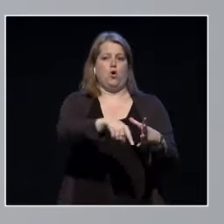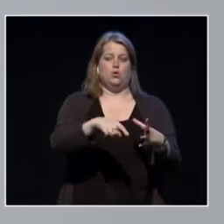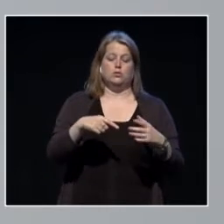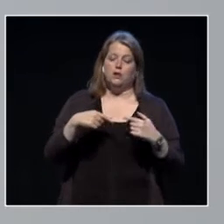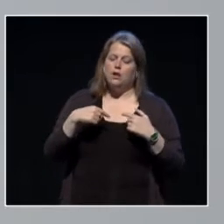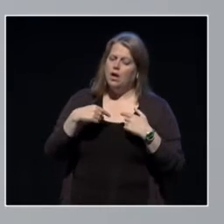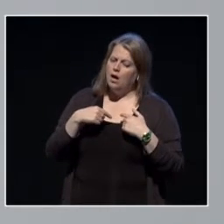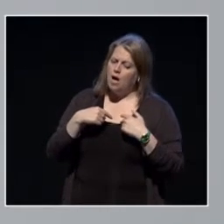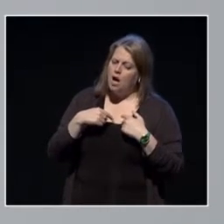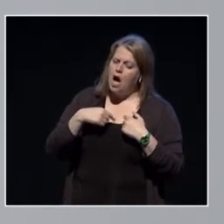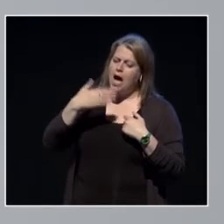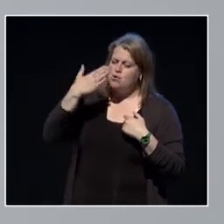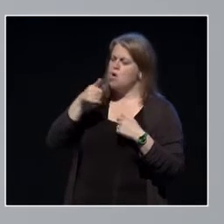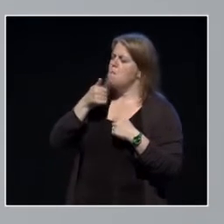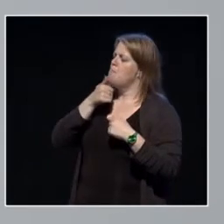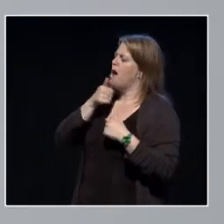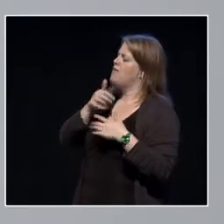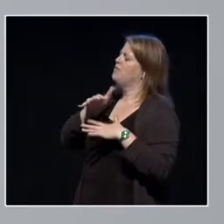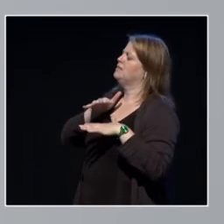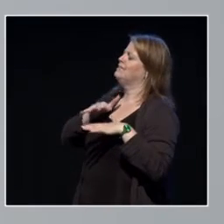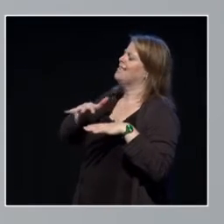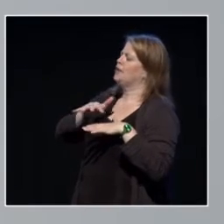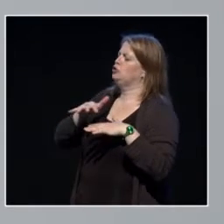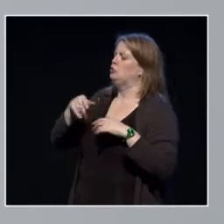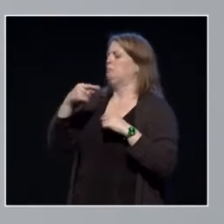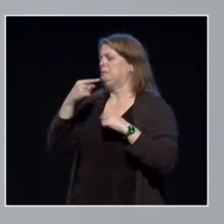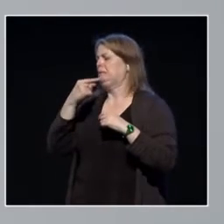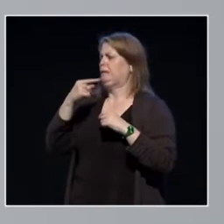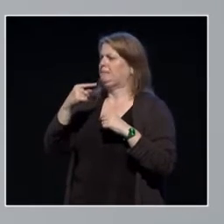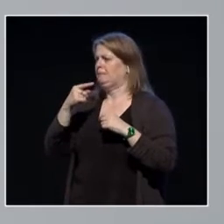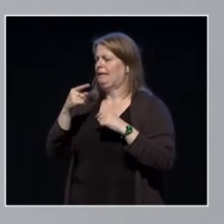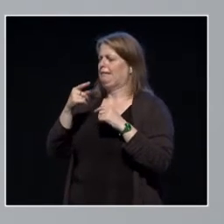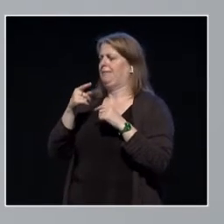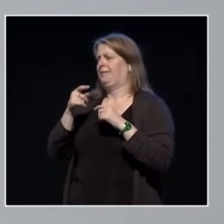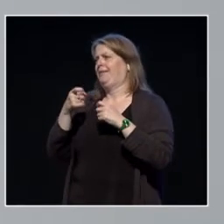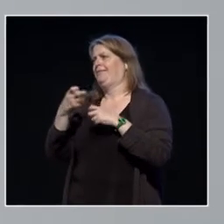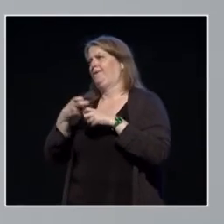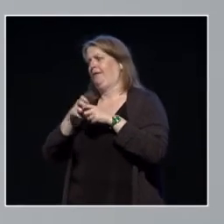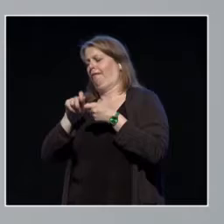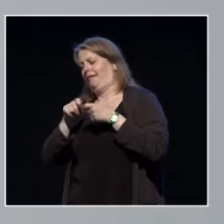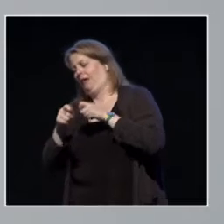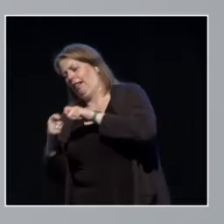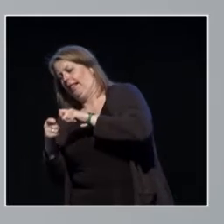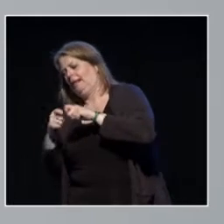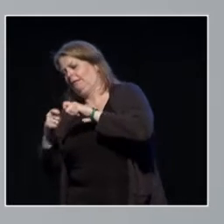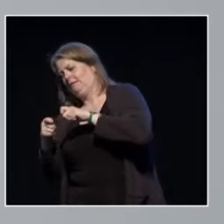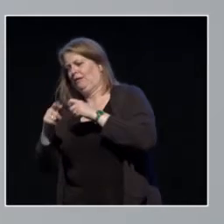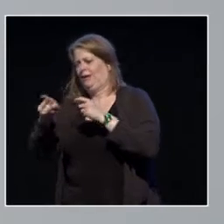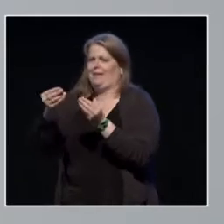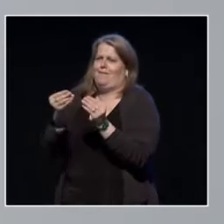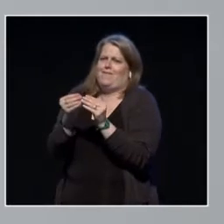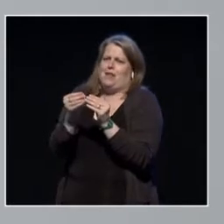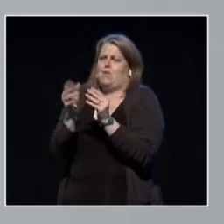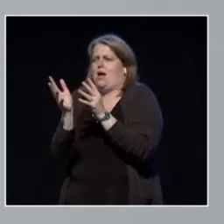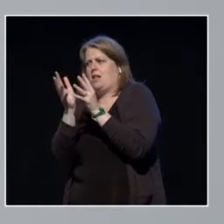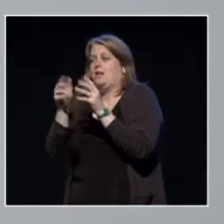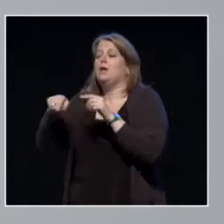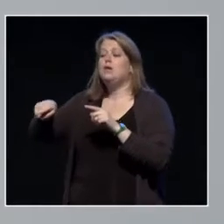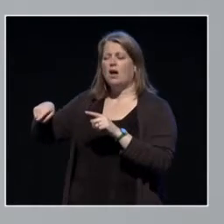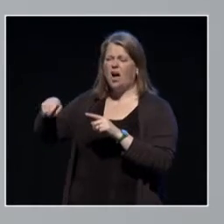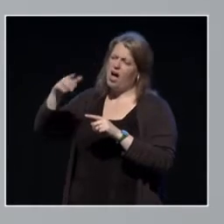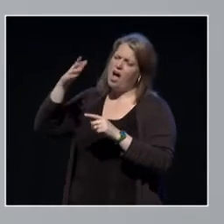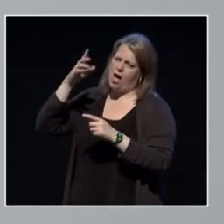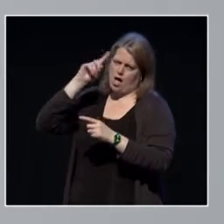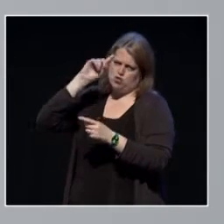sectors to maintain the perfection of their value chain and the actors therein. But it's also important to ask ourselves